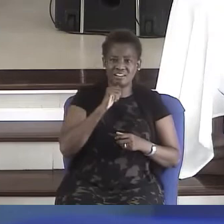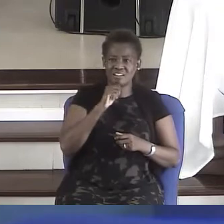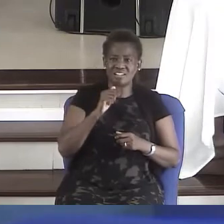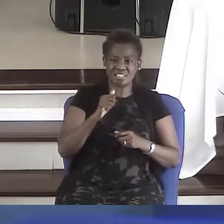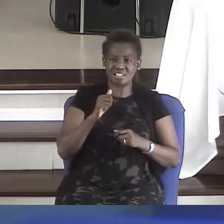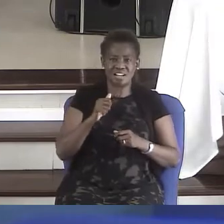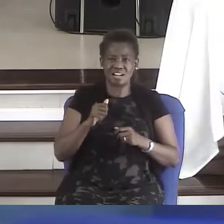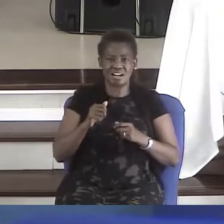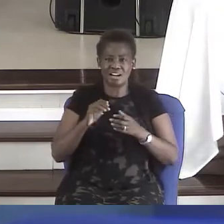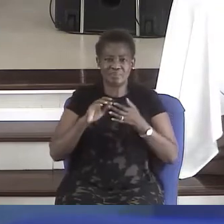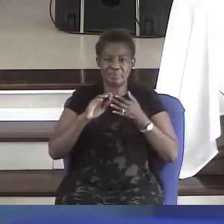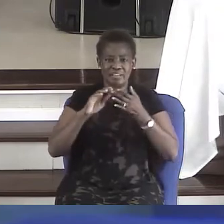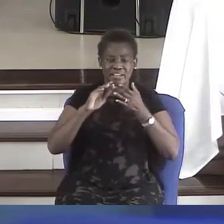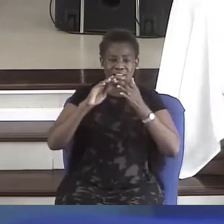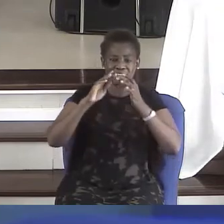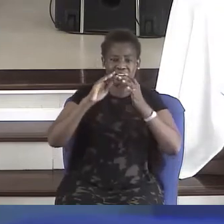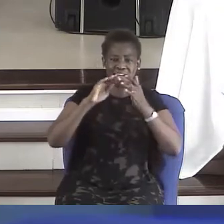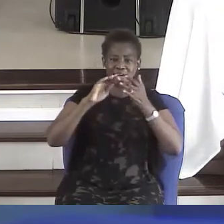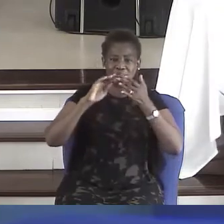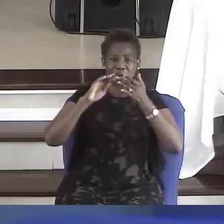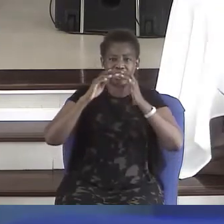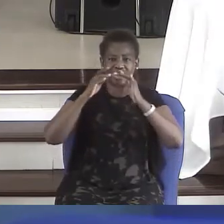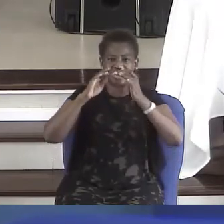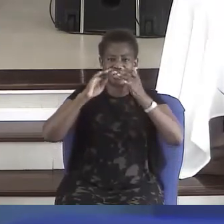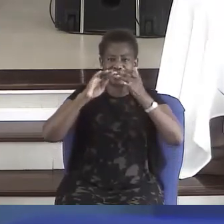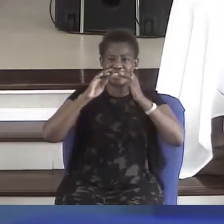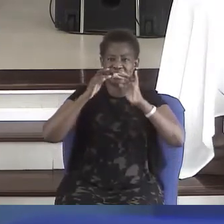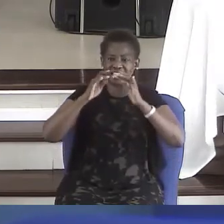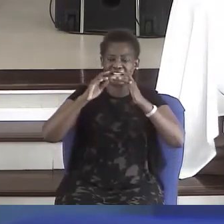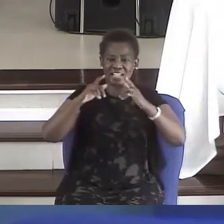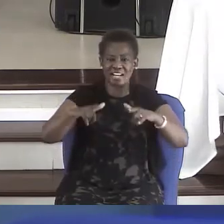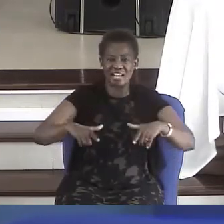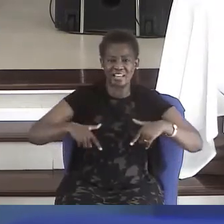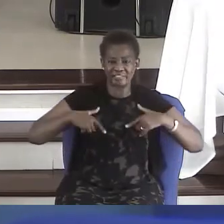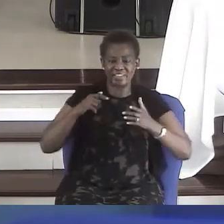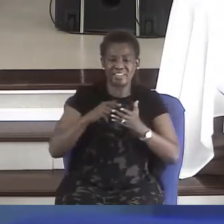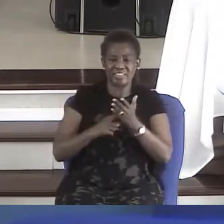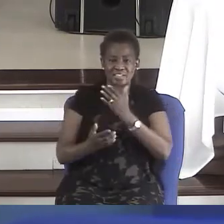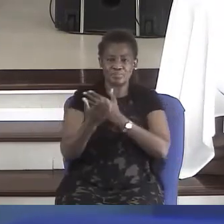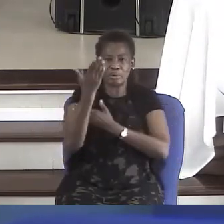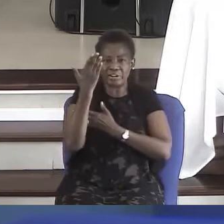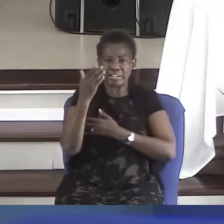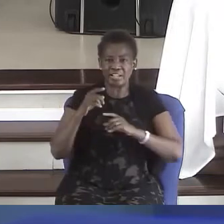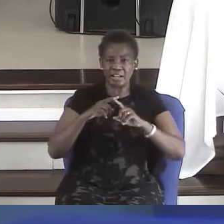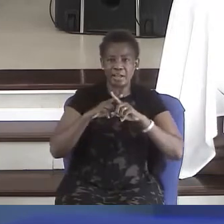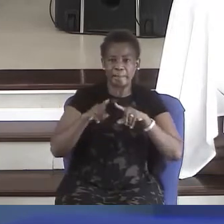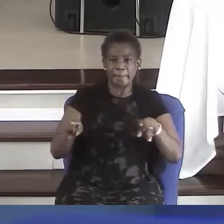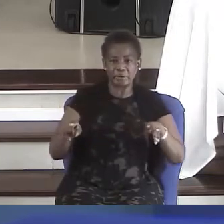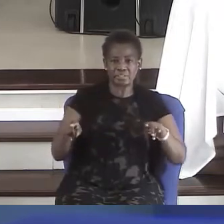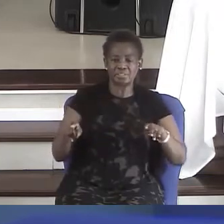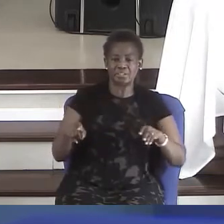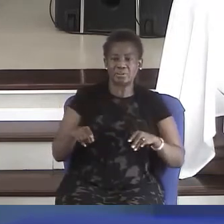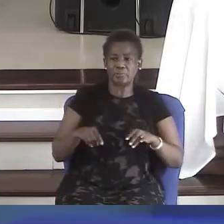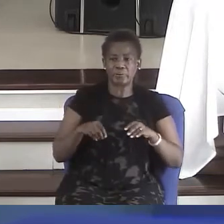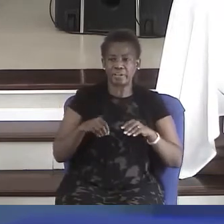put forward this message online at some point so that more persons can hear the word.